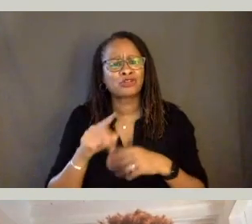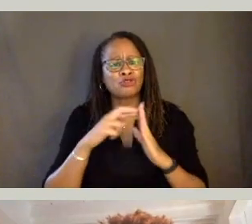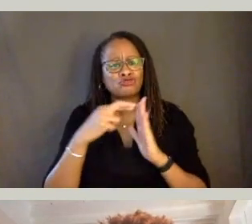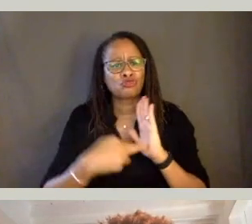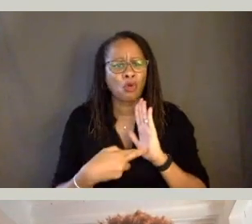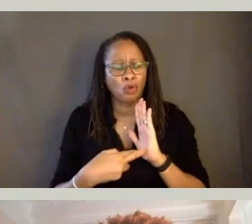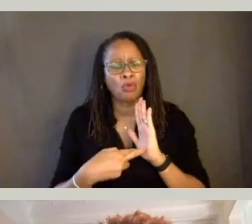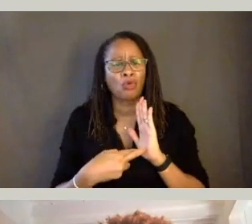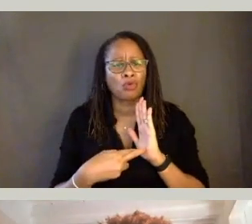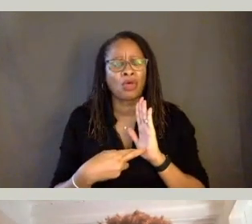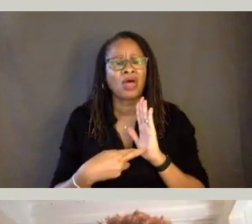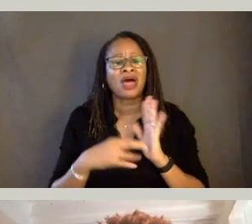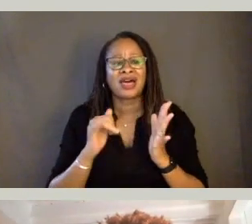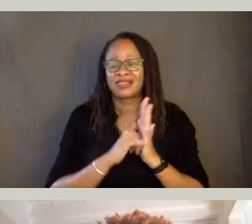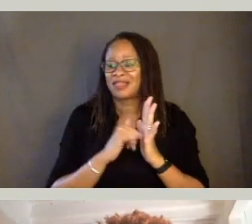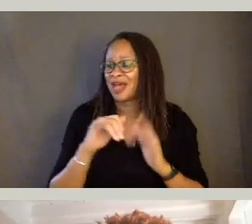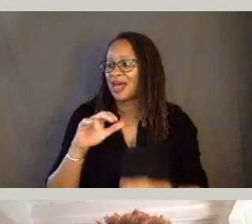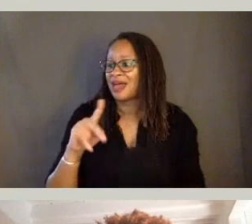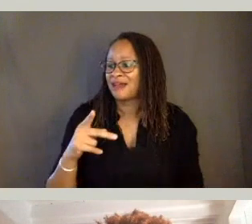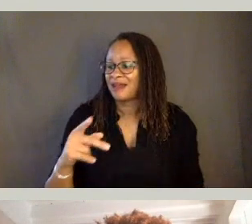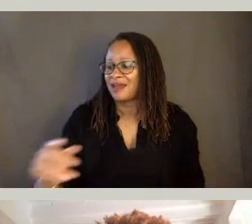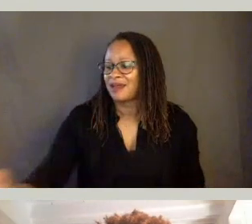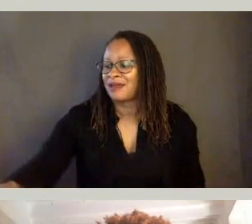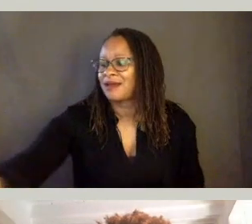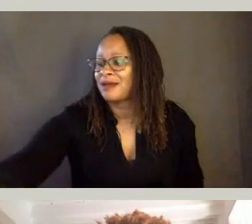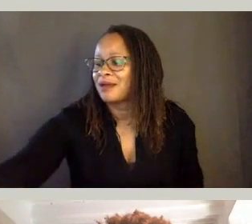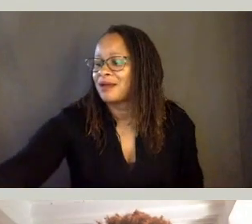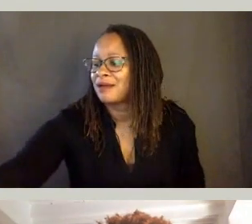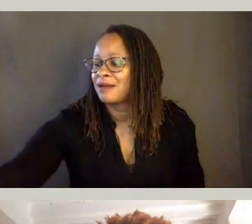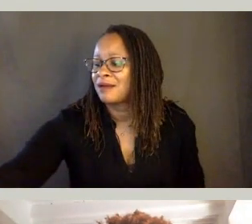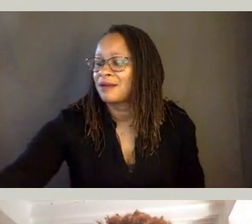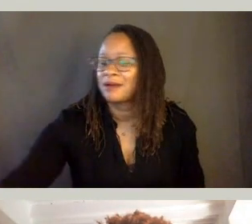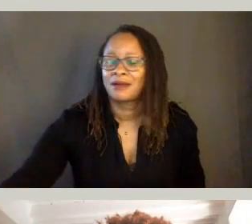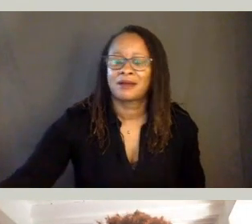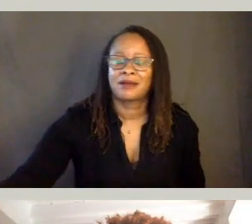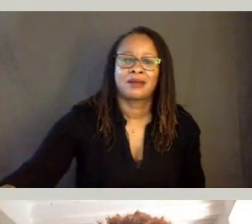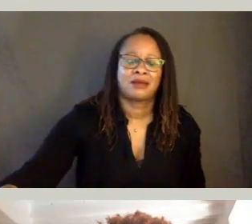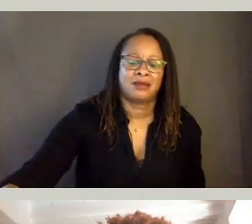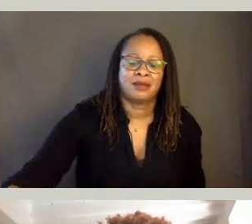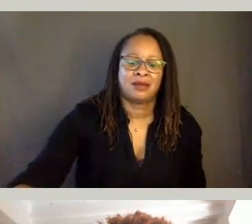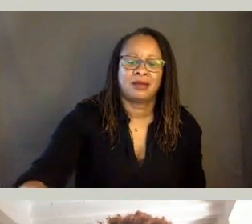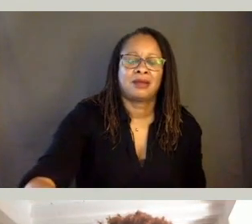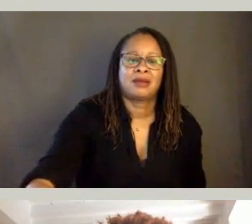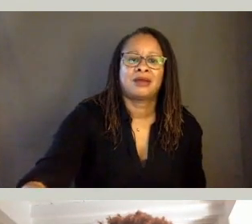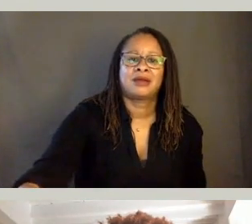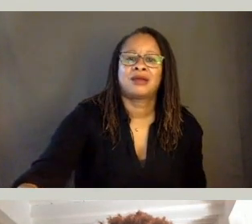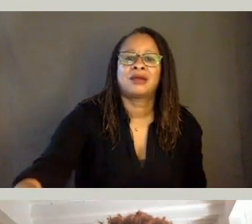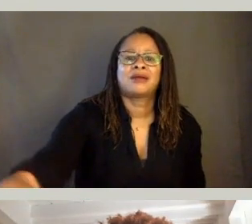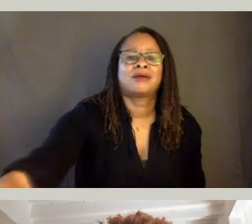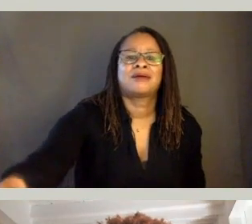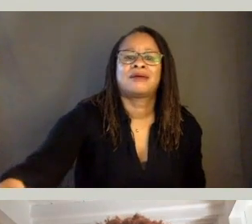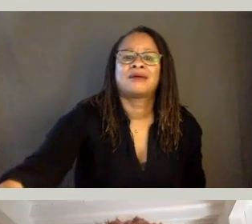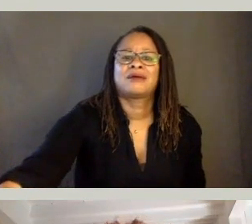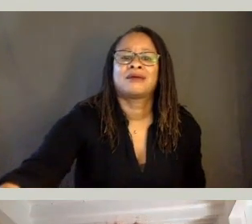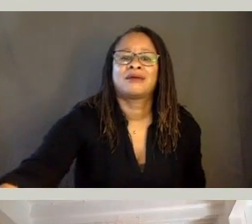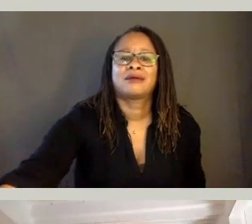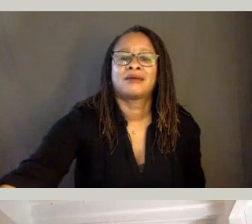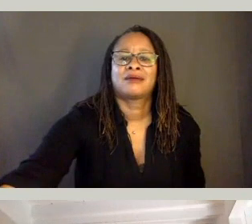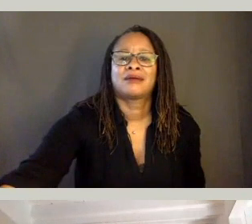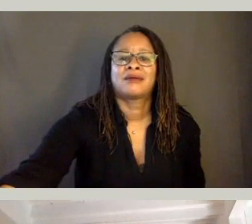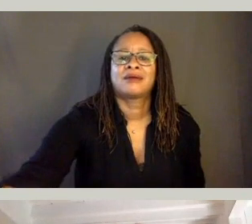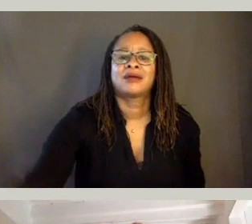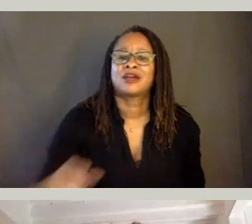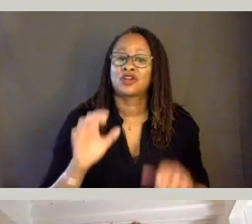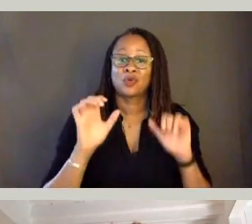roles that philanthropic leaders or kind of the community of philanthropy in the field could possibly play in creating